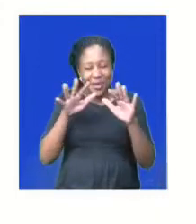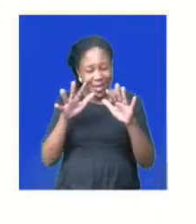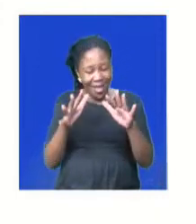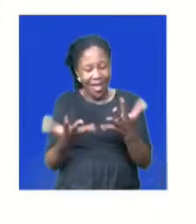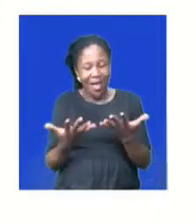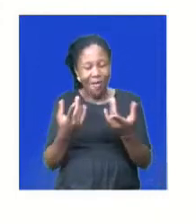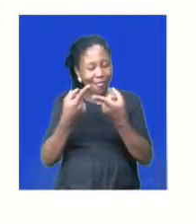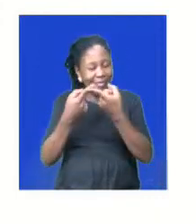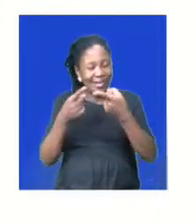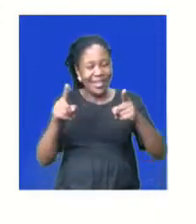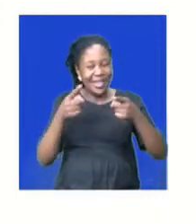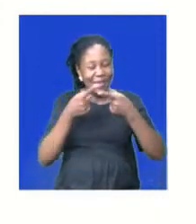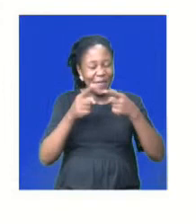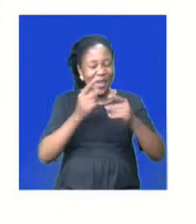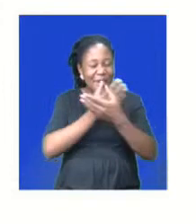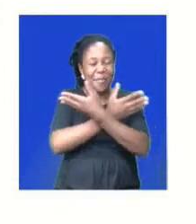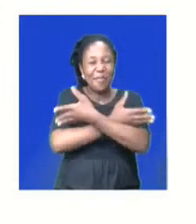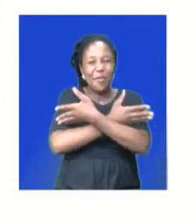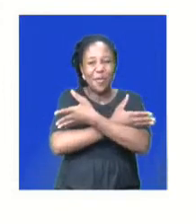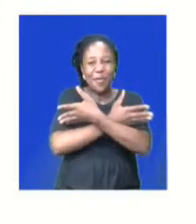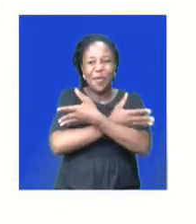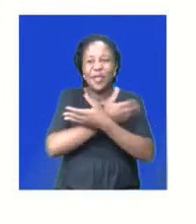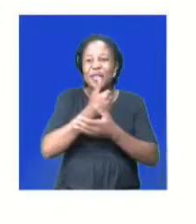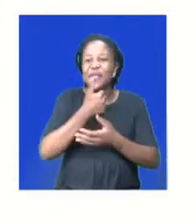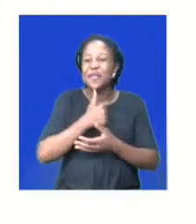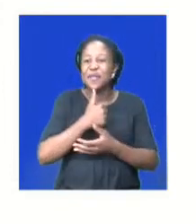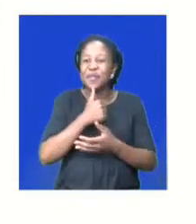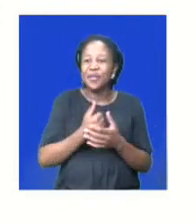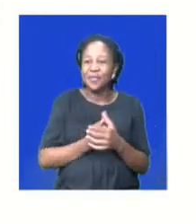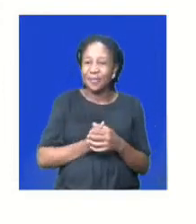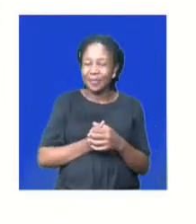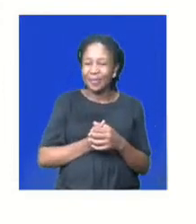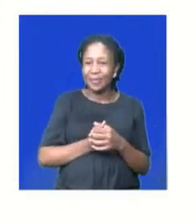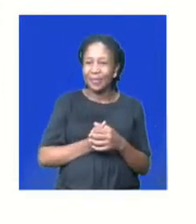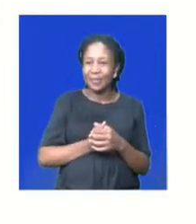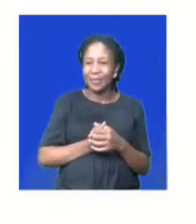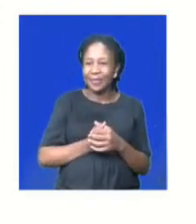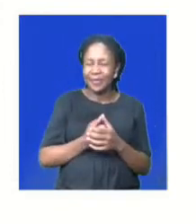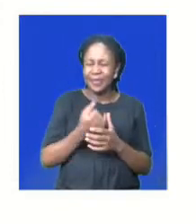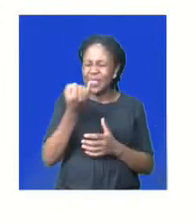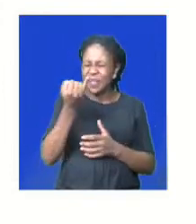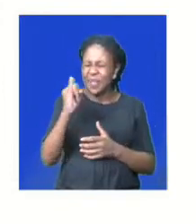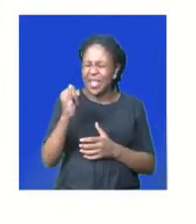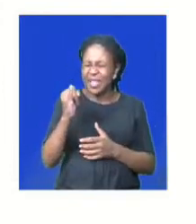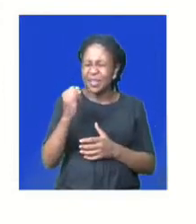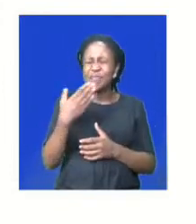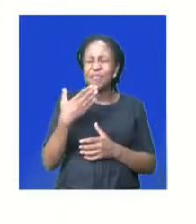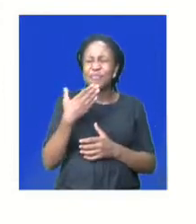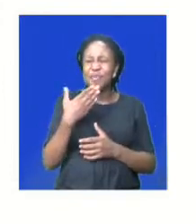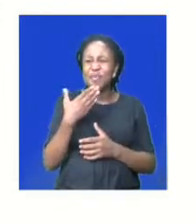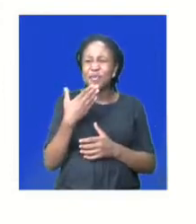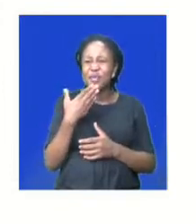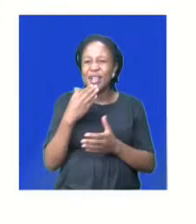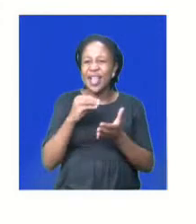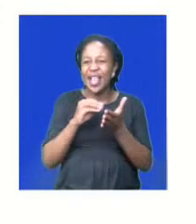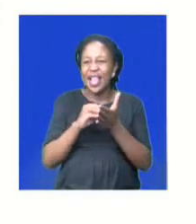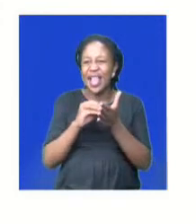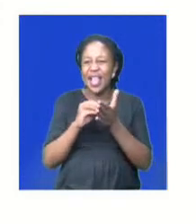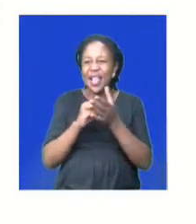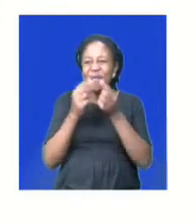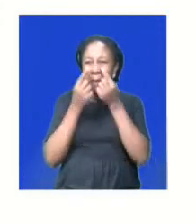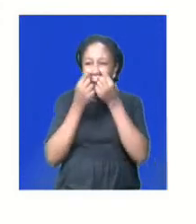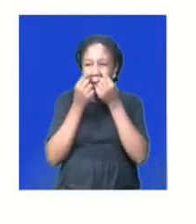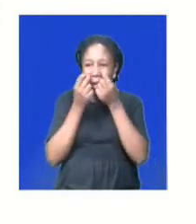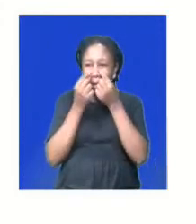senses. Look at this one. This boy is holding a cat and